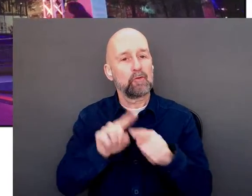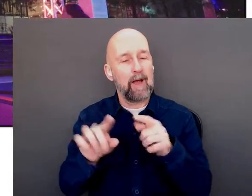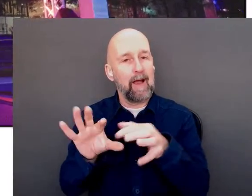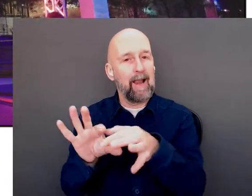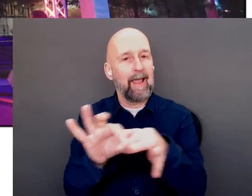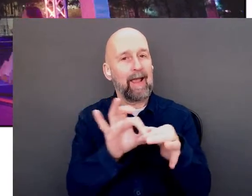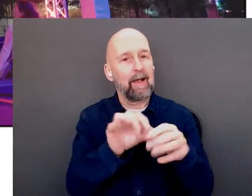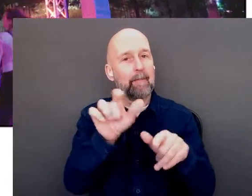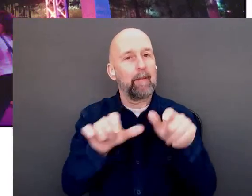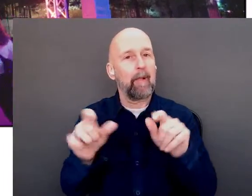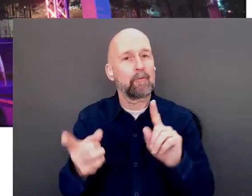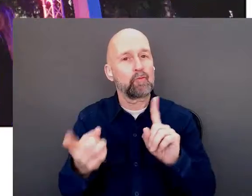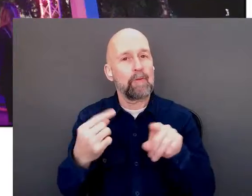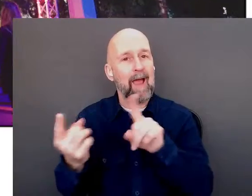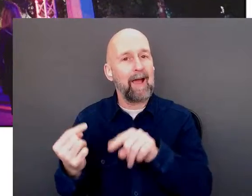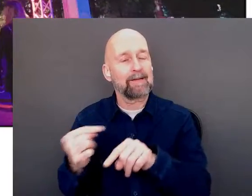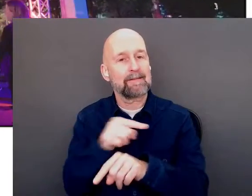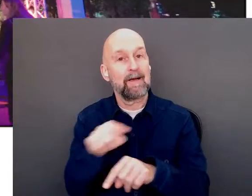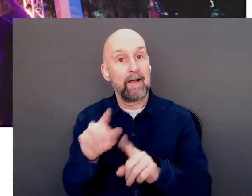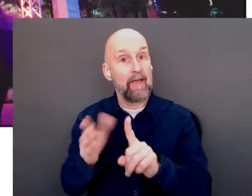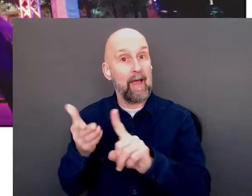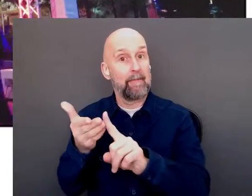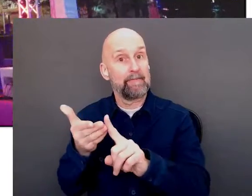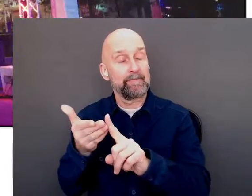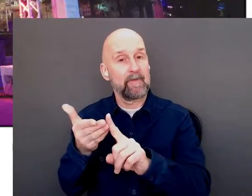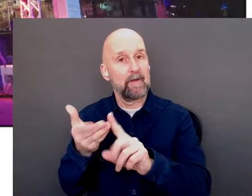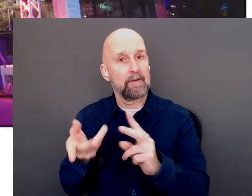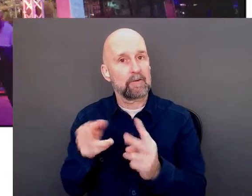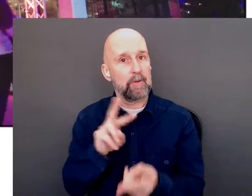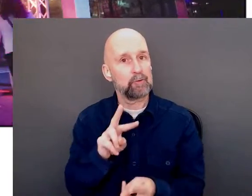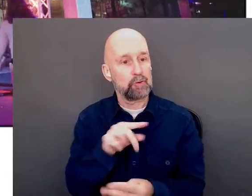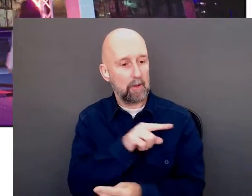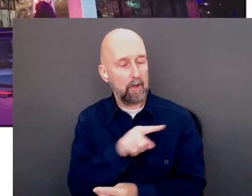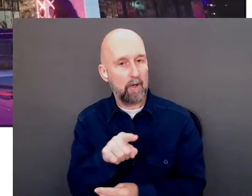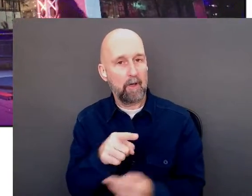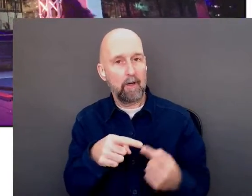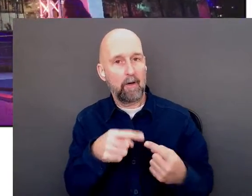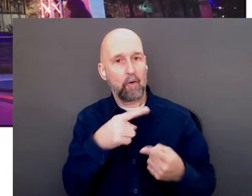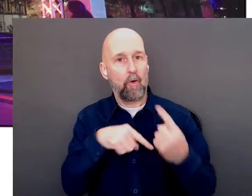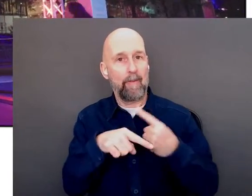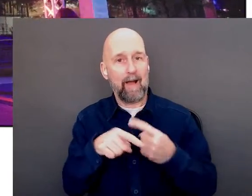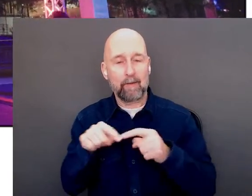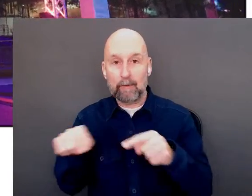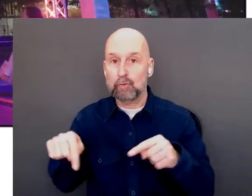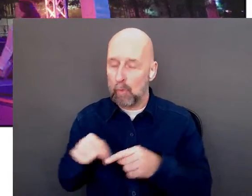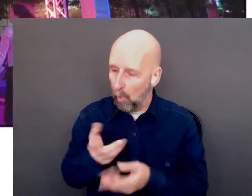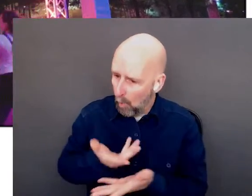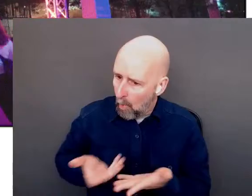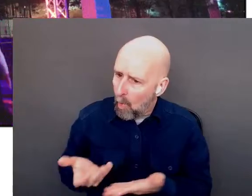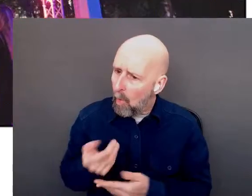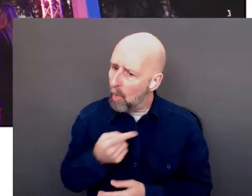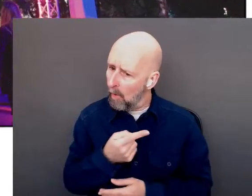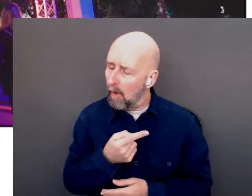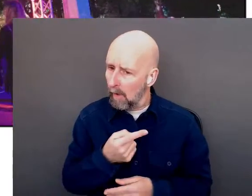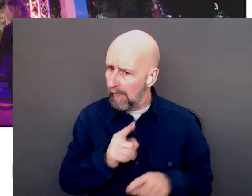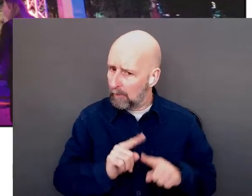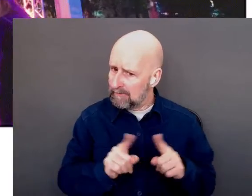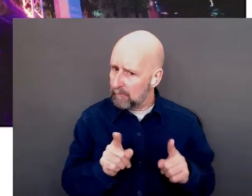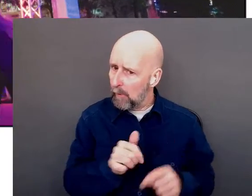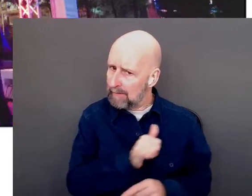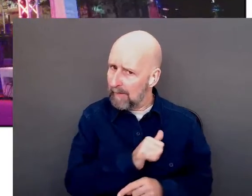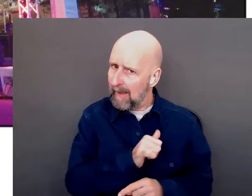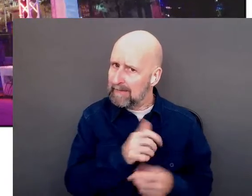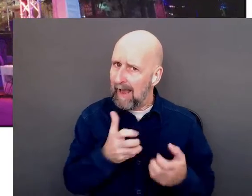our intention, it switch around. So we go back to the studio and say, okay, how do we work around that,